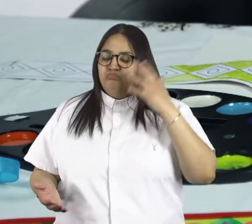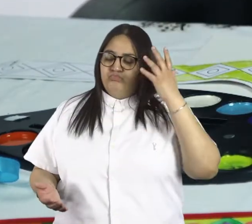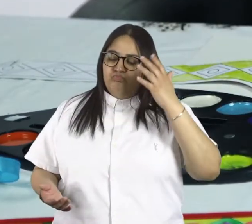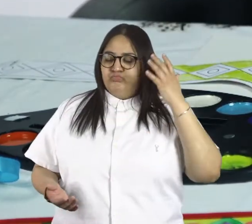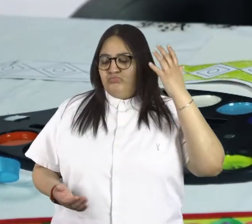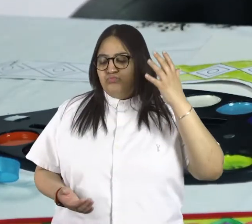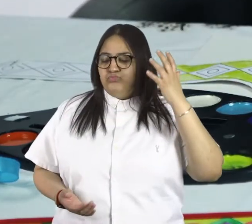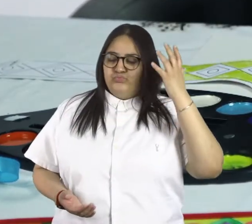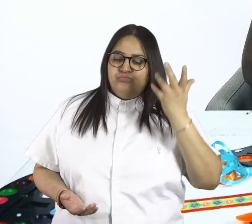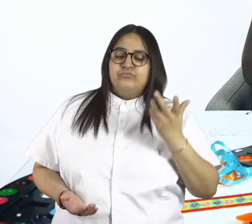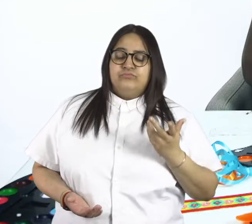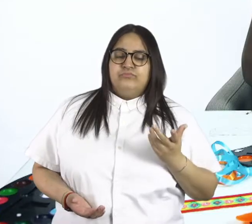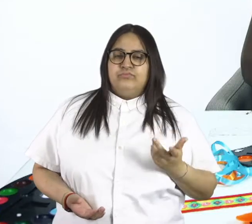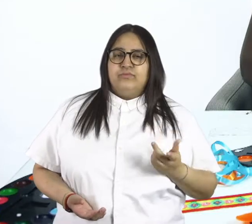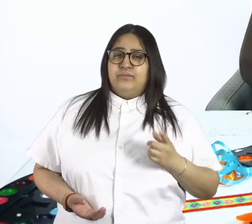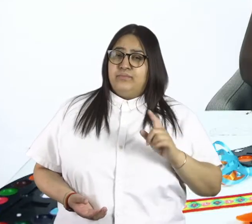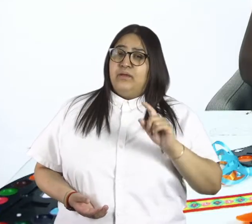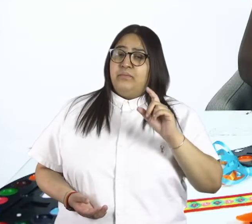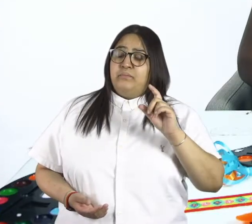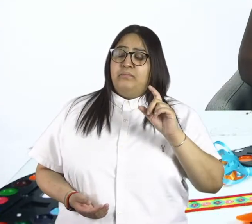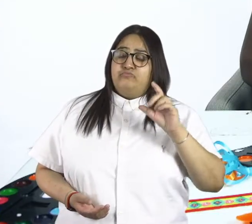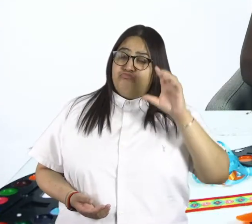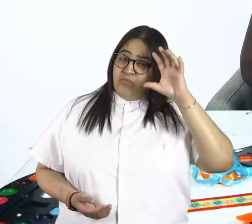But again, remember, if you make a mistake,